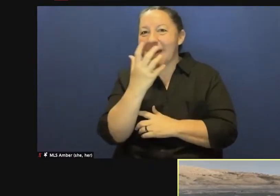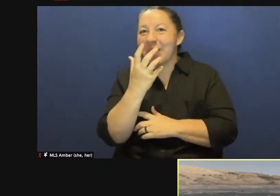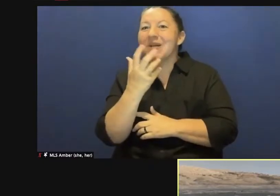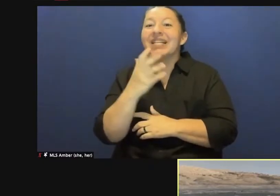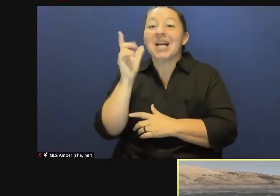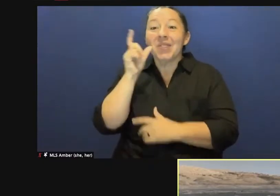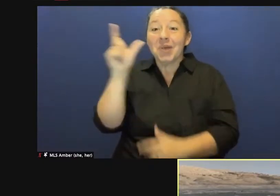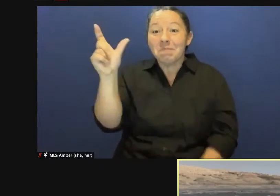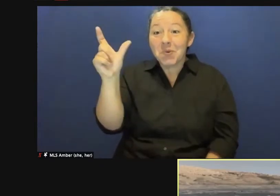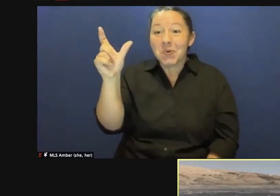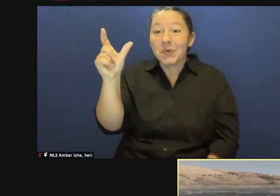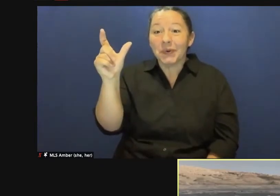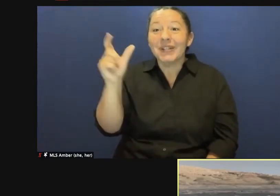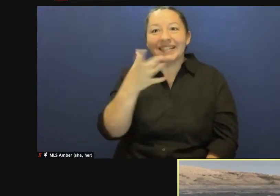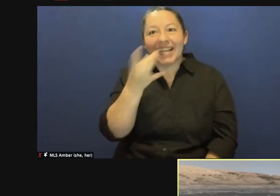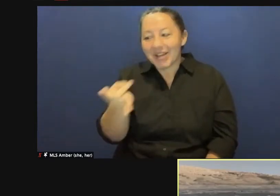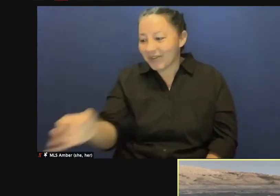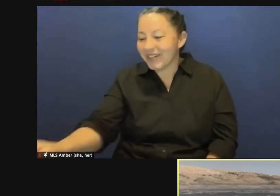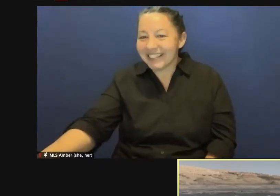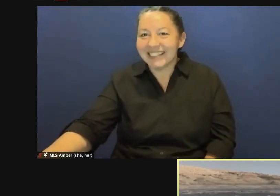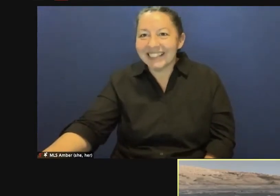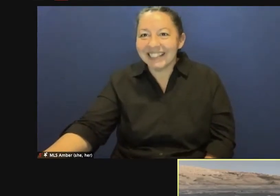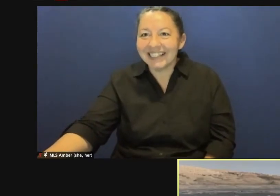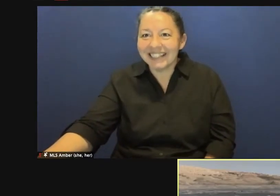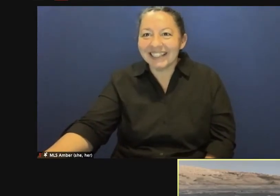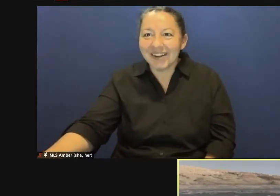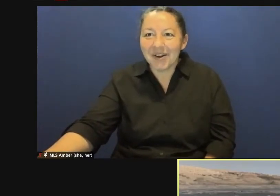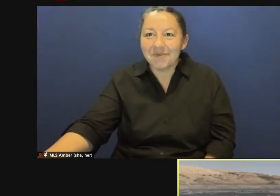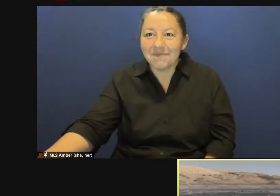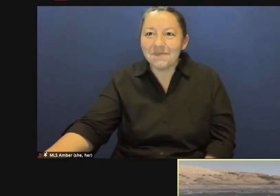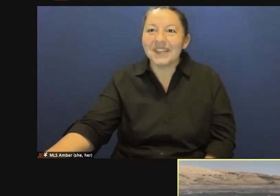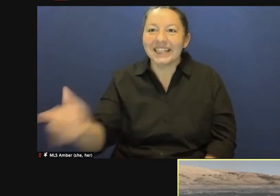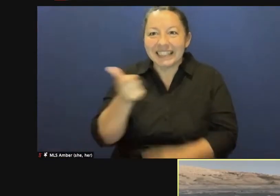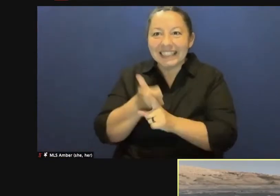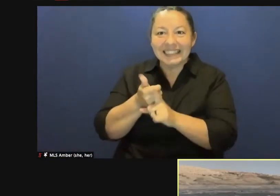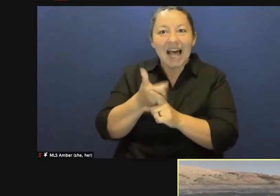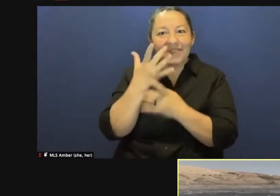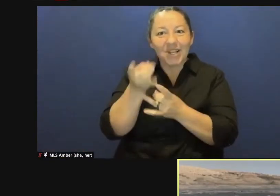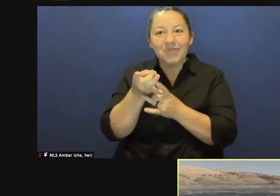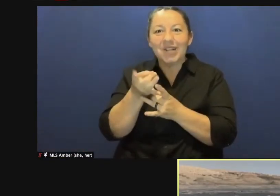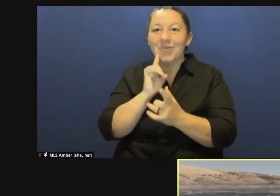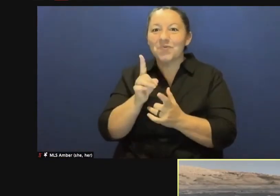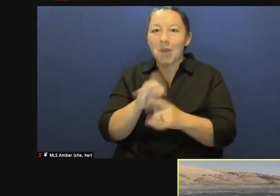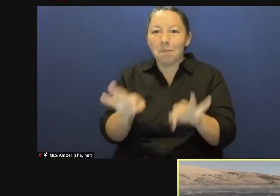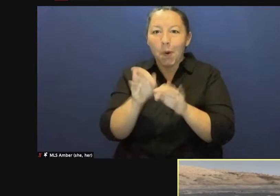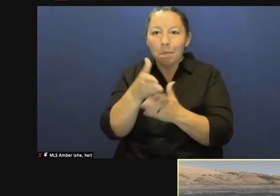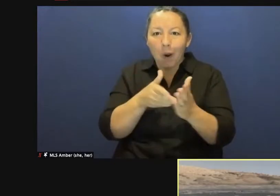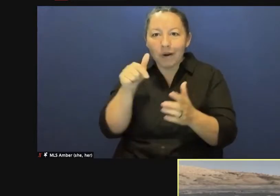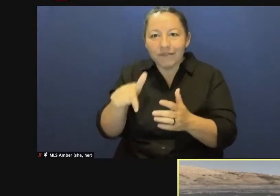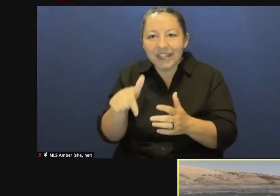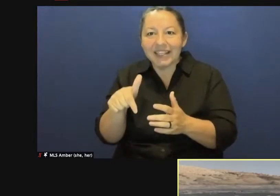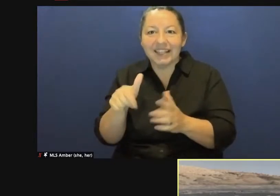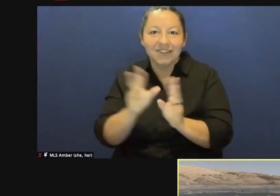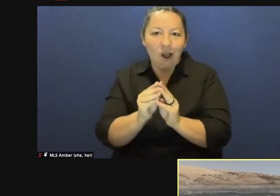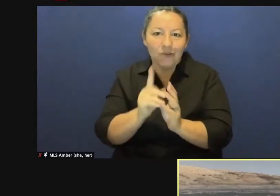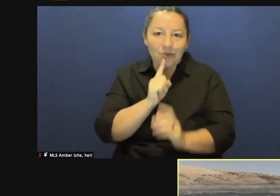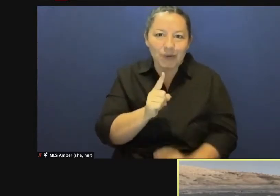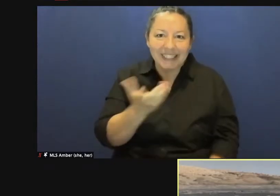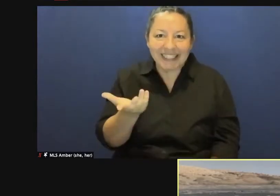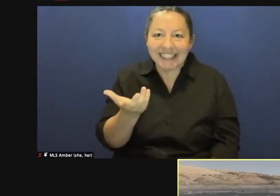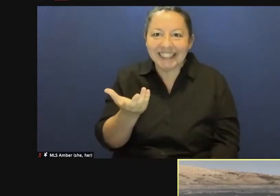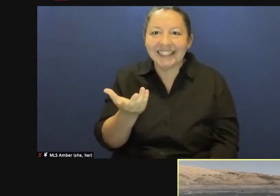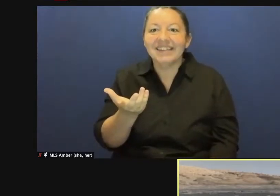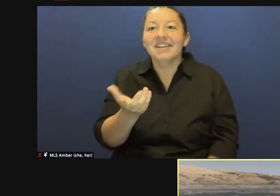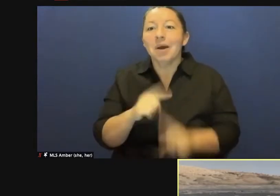moon, of course, is interesting in its own right. That is what a large part of this conference is about. But